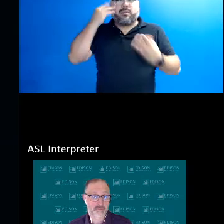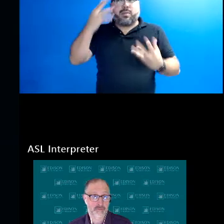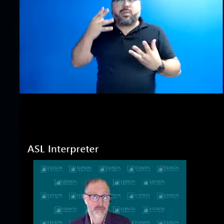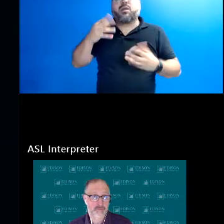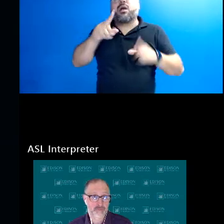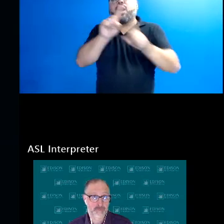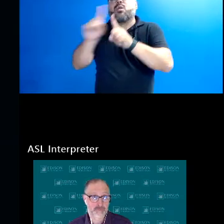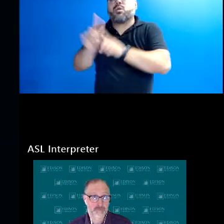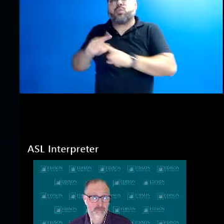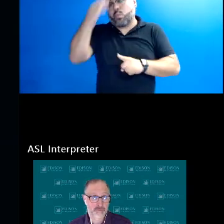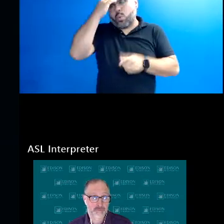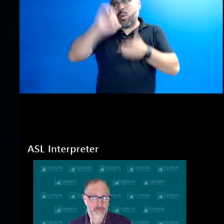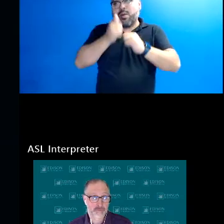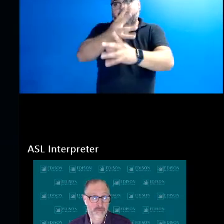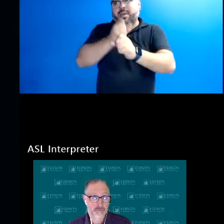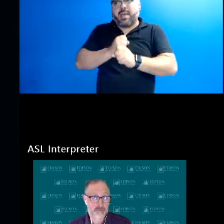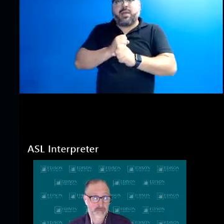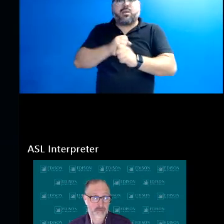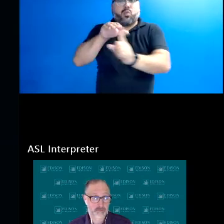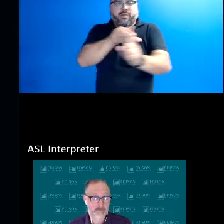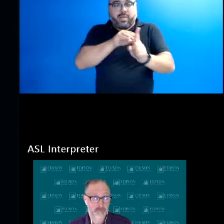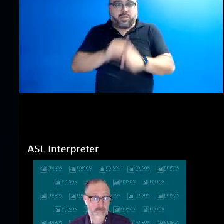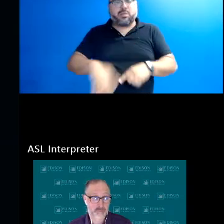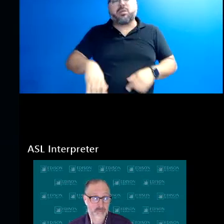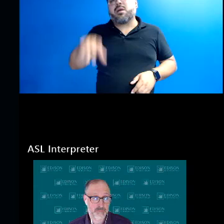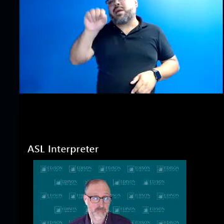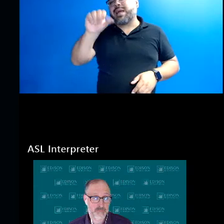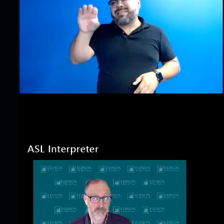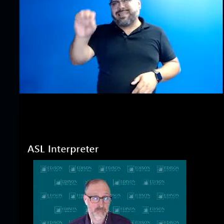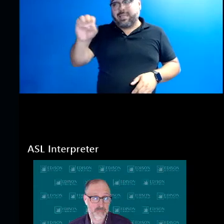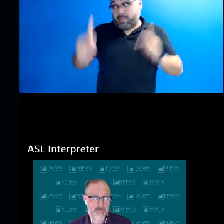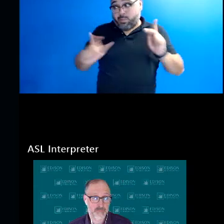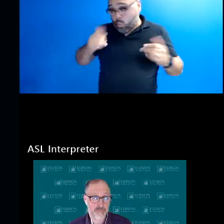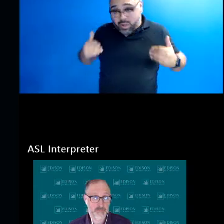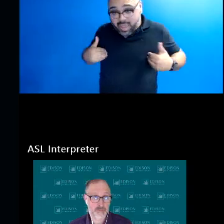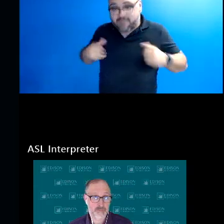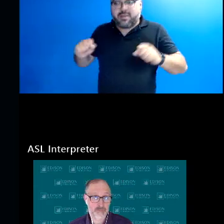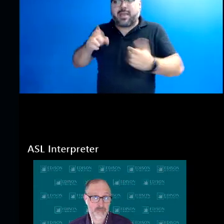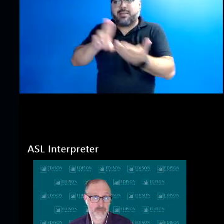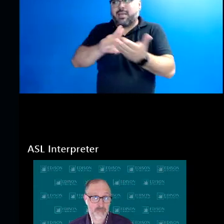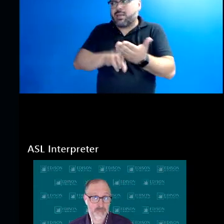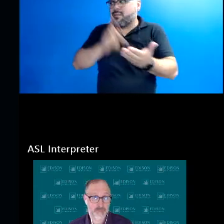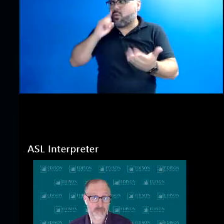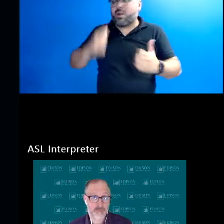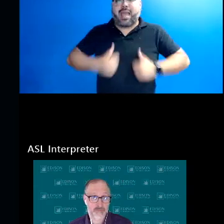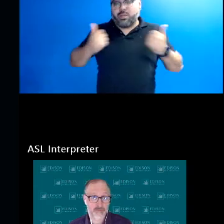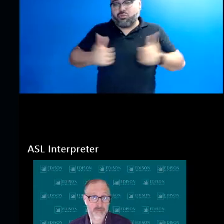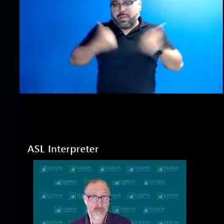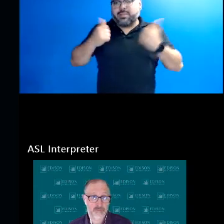receive notifications. And non-SCE account holders can sign up for address-specific alerts at